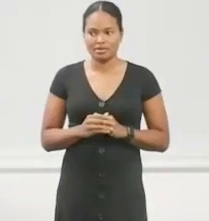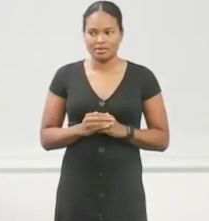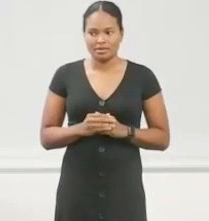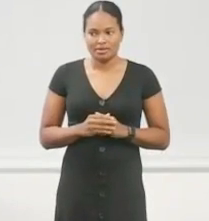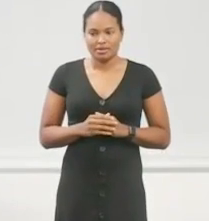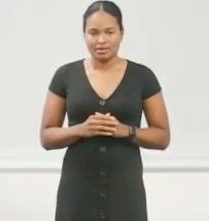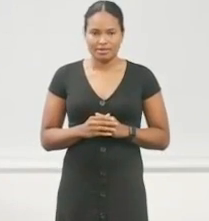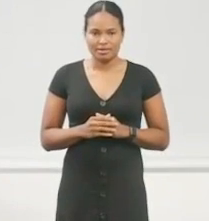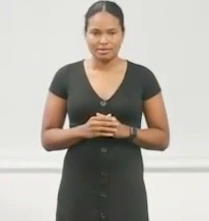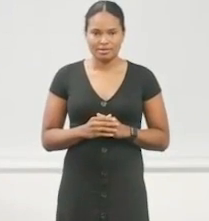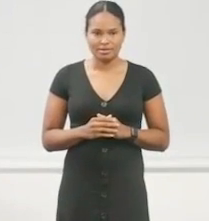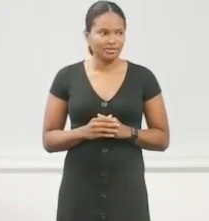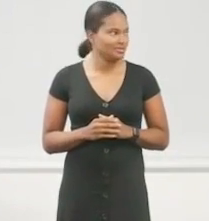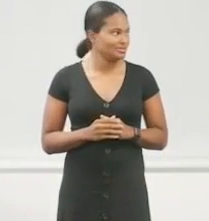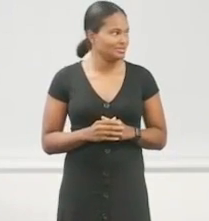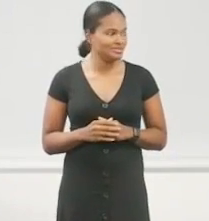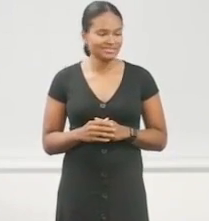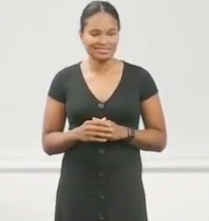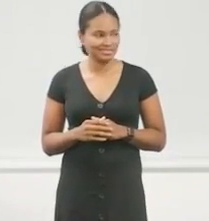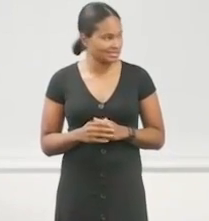So with that,